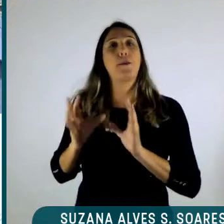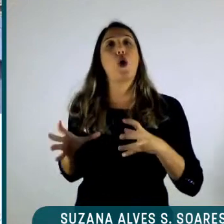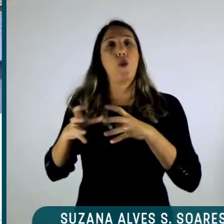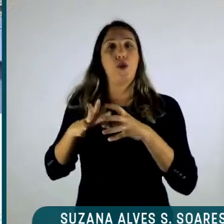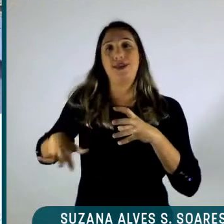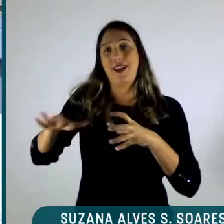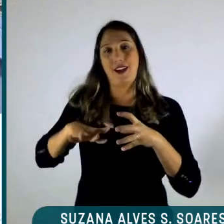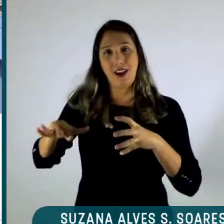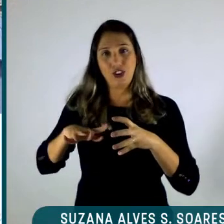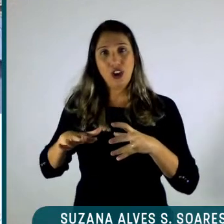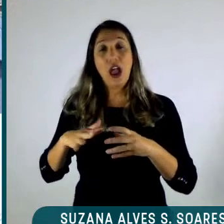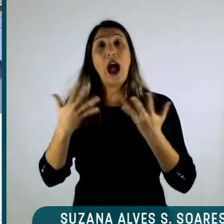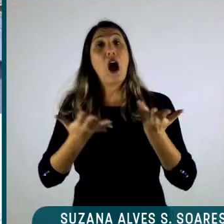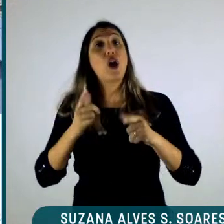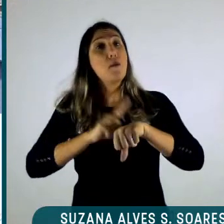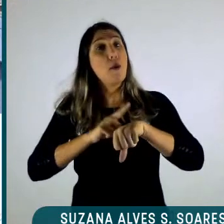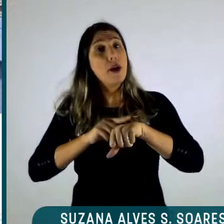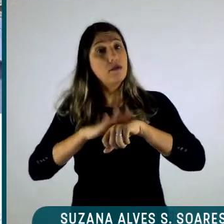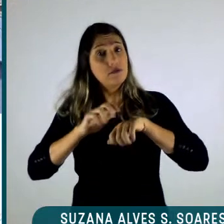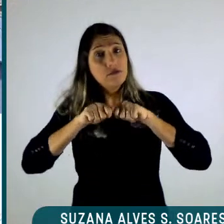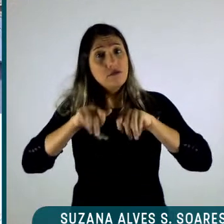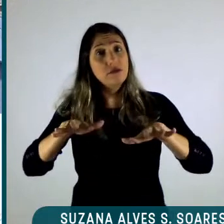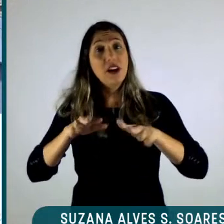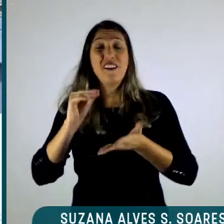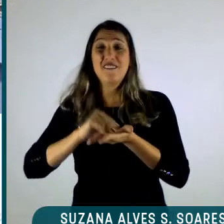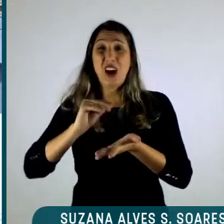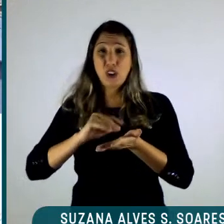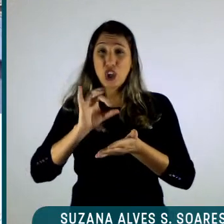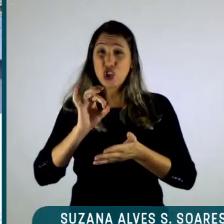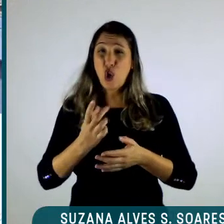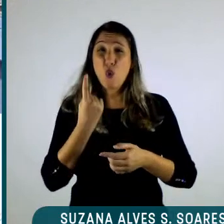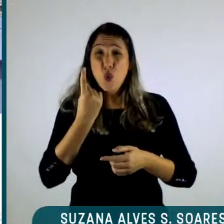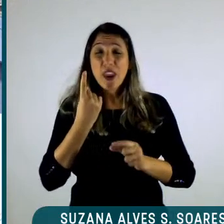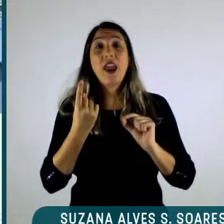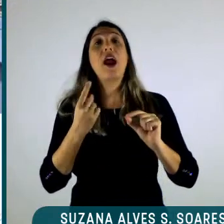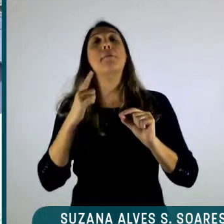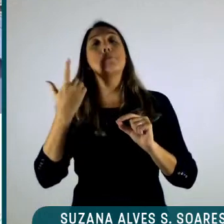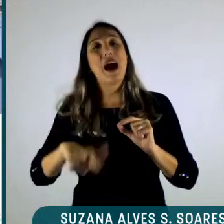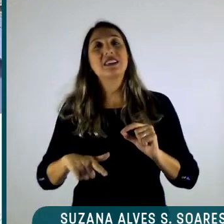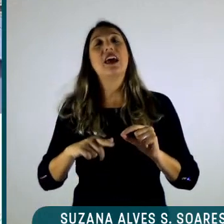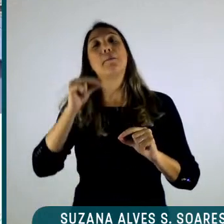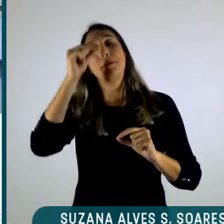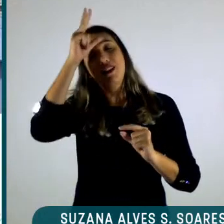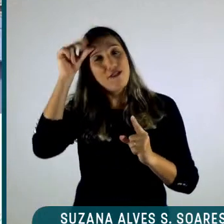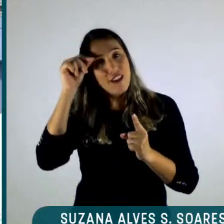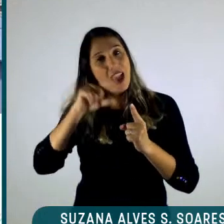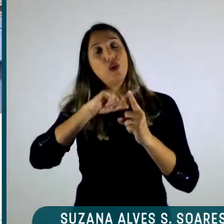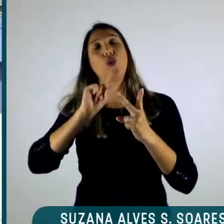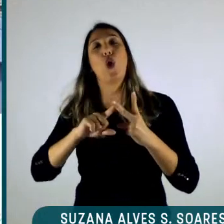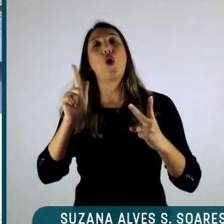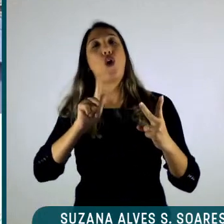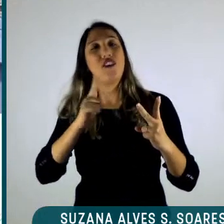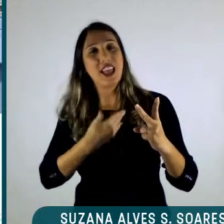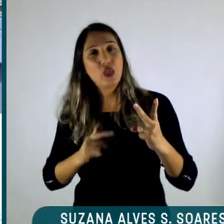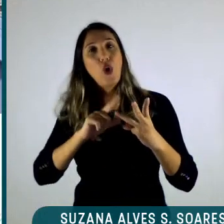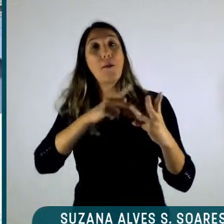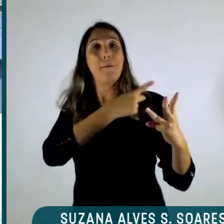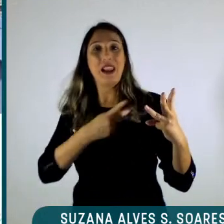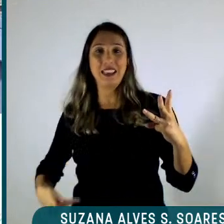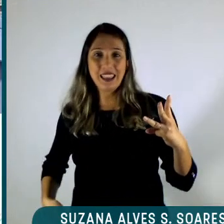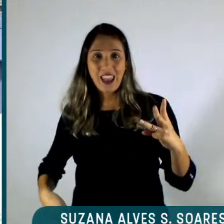our part, and we're only counting on the Paraisópolis population. So now what we lack here